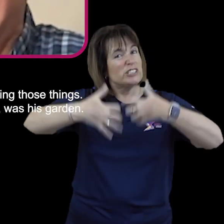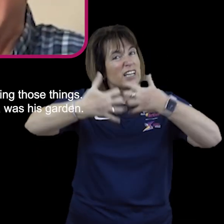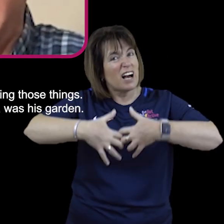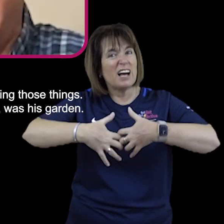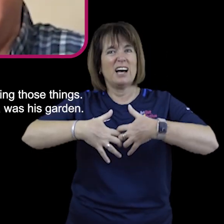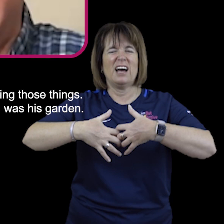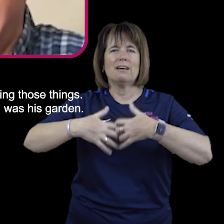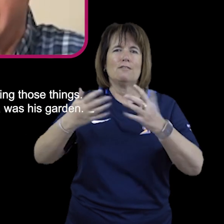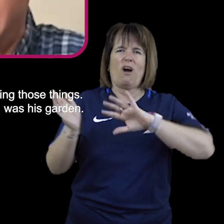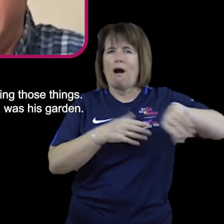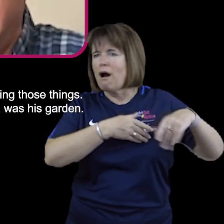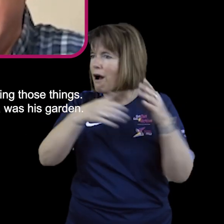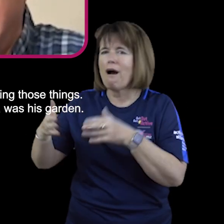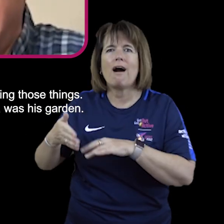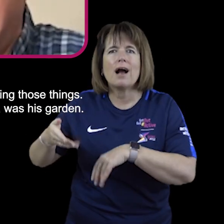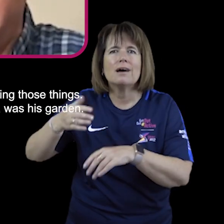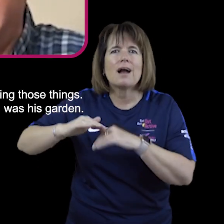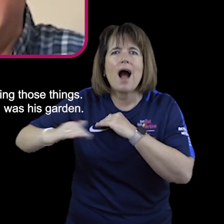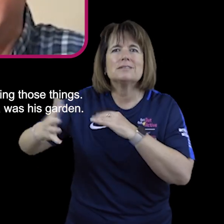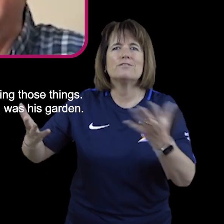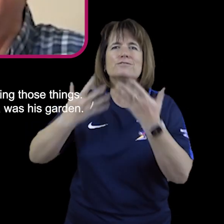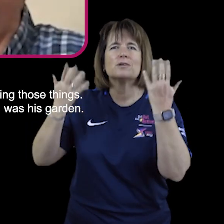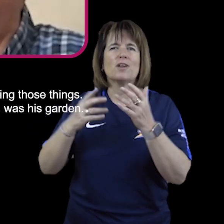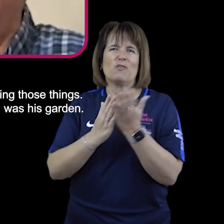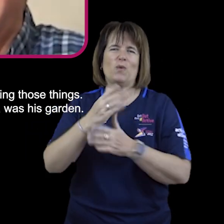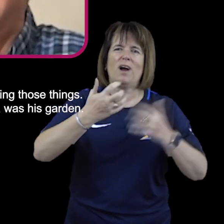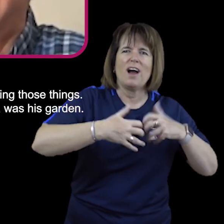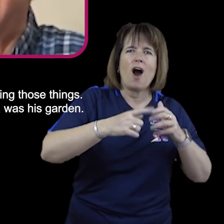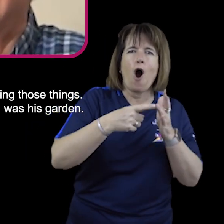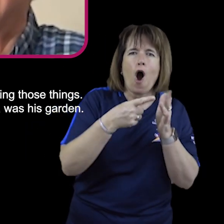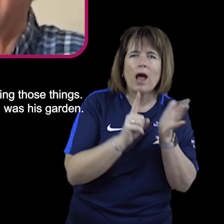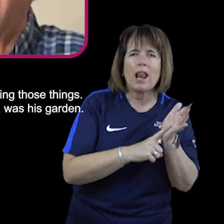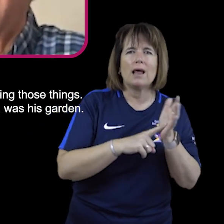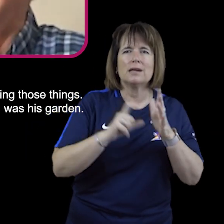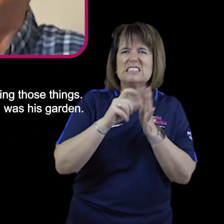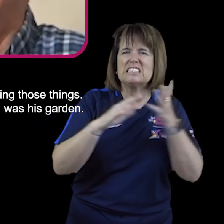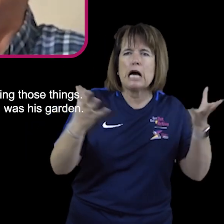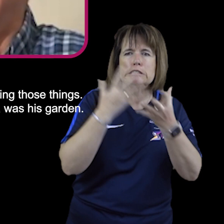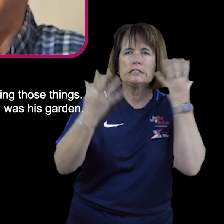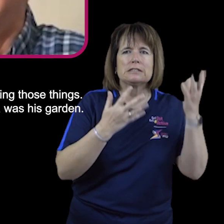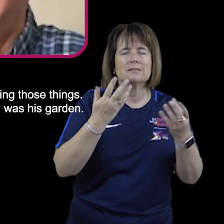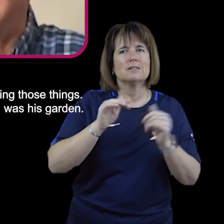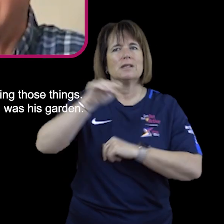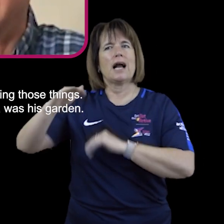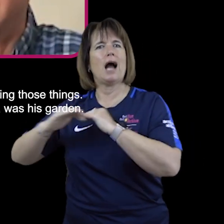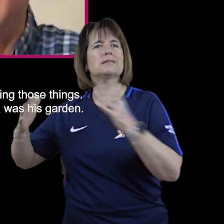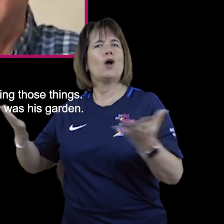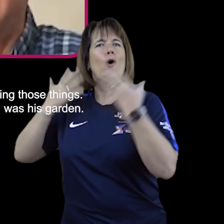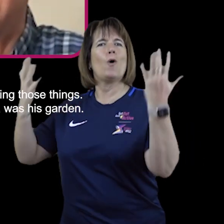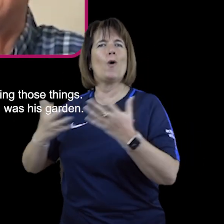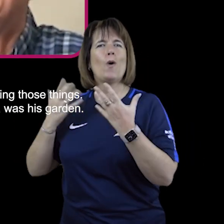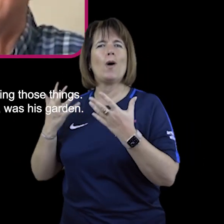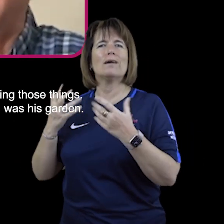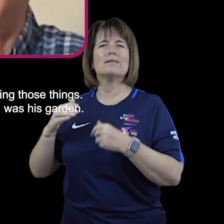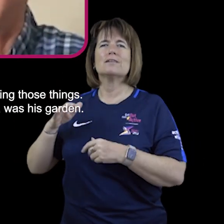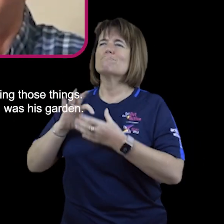that, from the oil and the dust or whatever. Yeah. Was his garden. And as you said, it's a very special place. It's